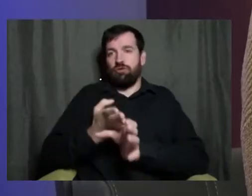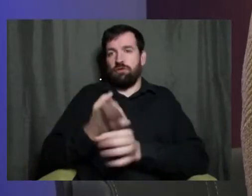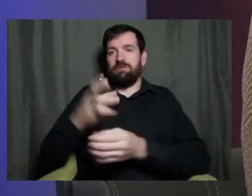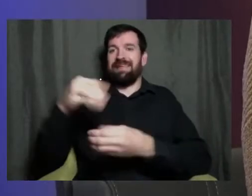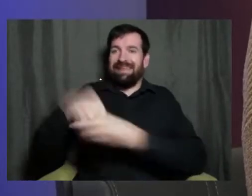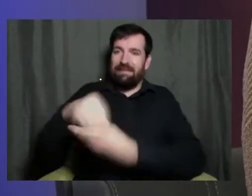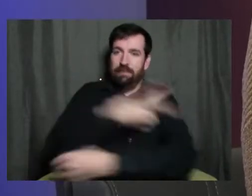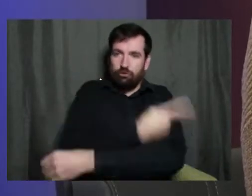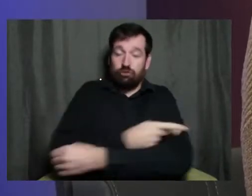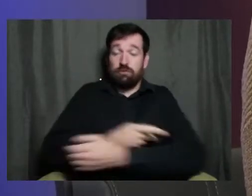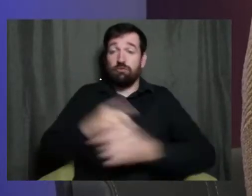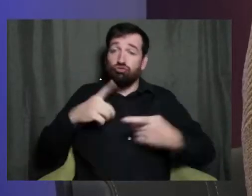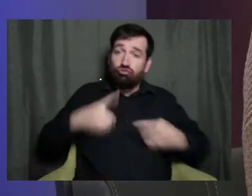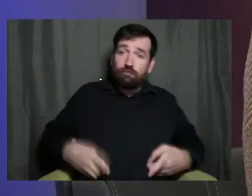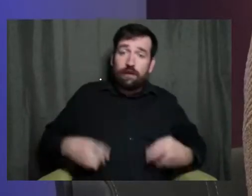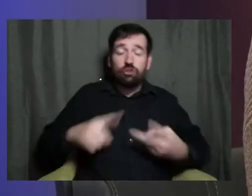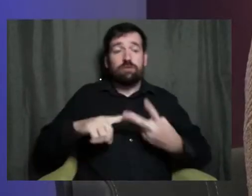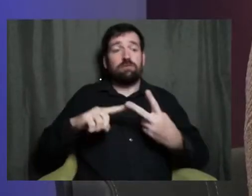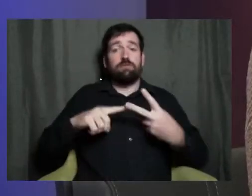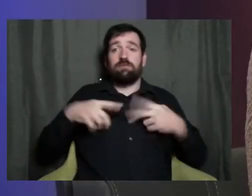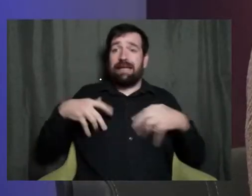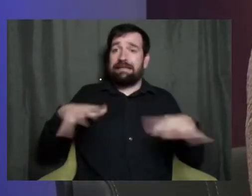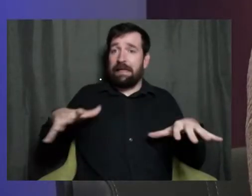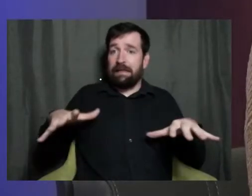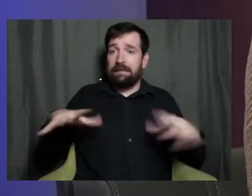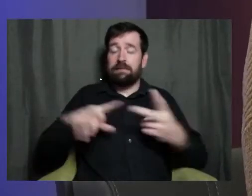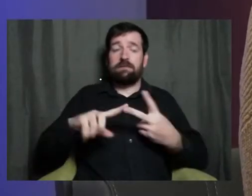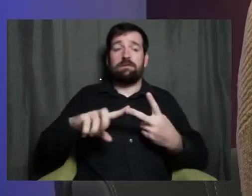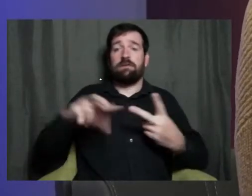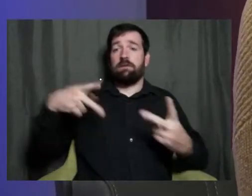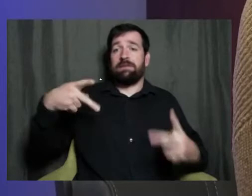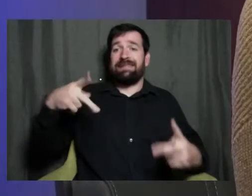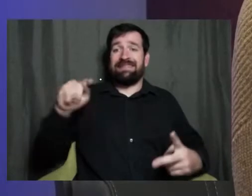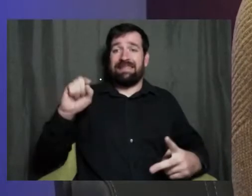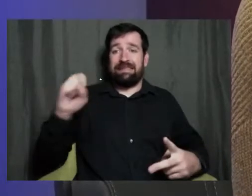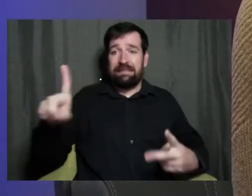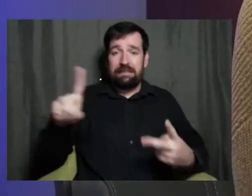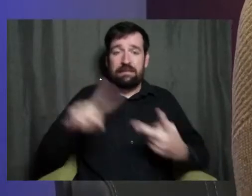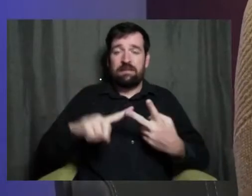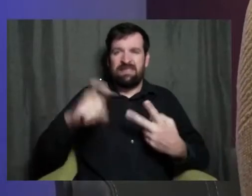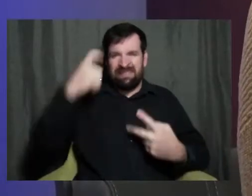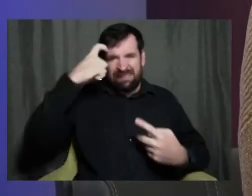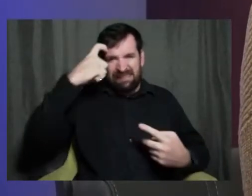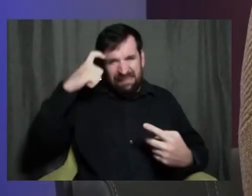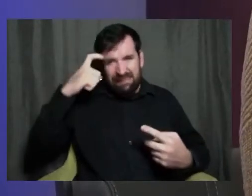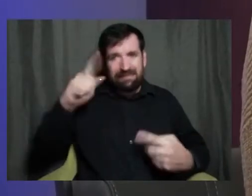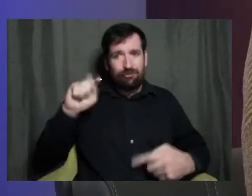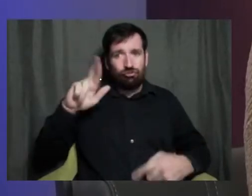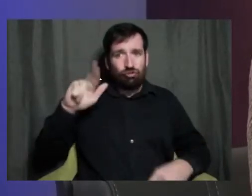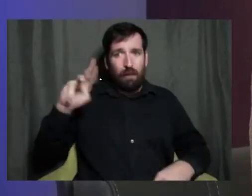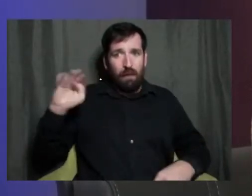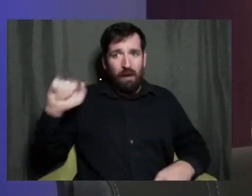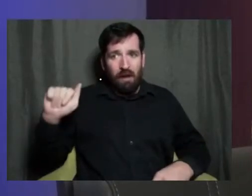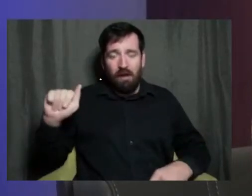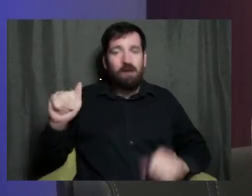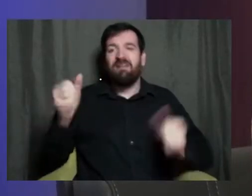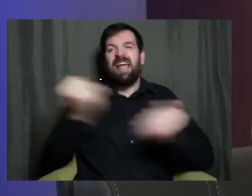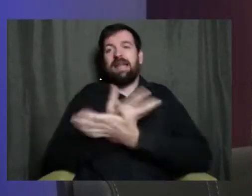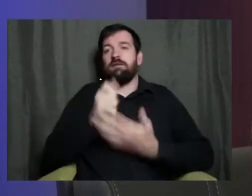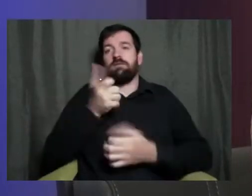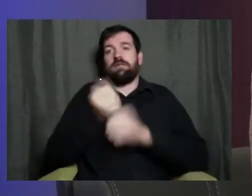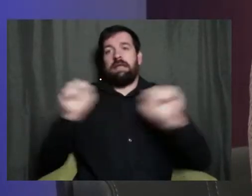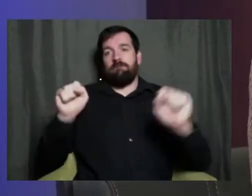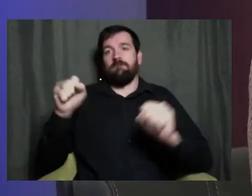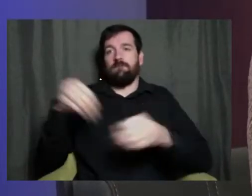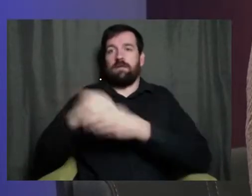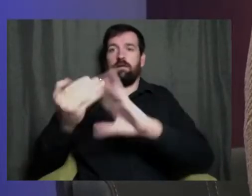depression, anxiety, PTSD, trauma, a whole host of things that keep them unsafe in the community. Our job is to get them there,